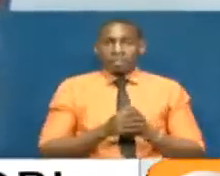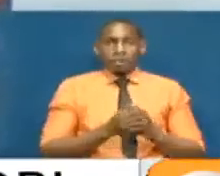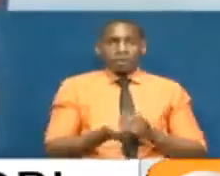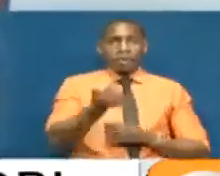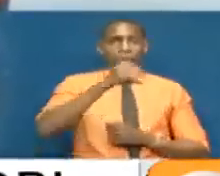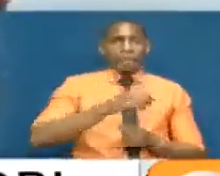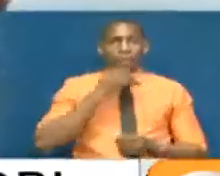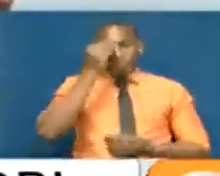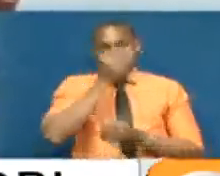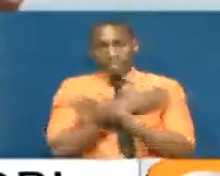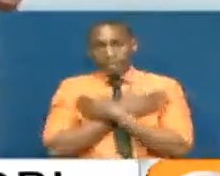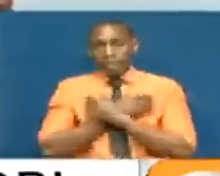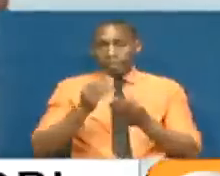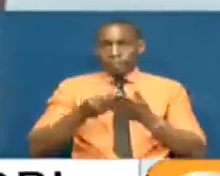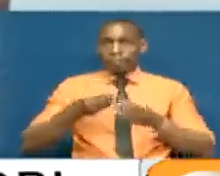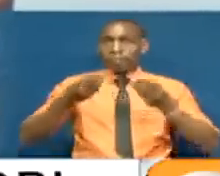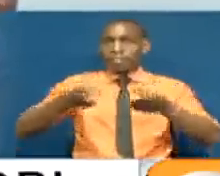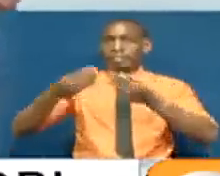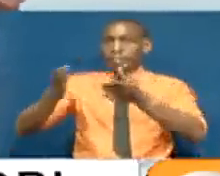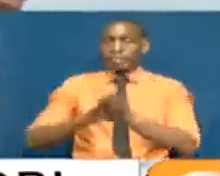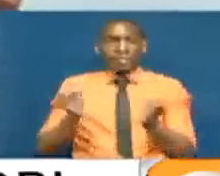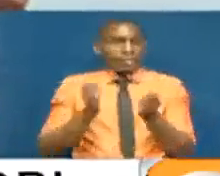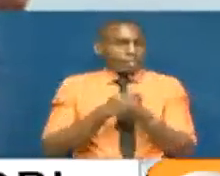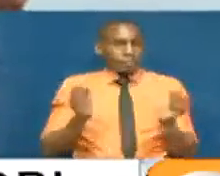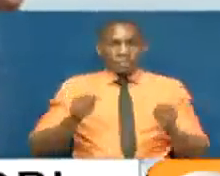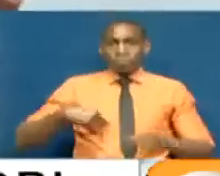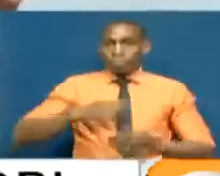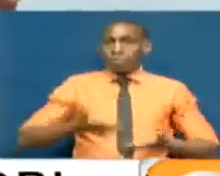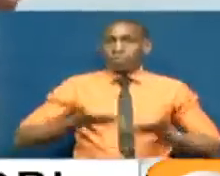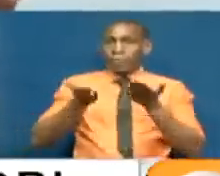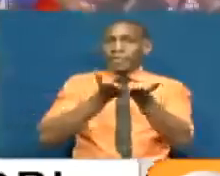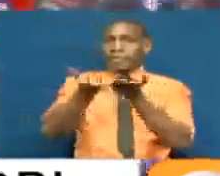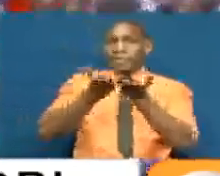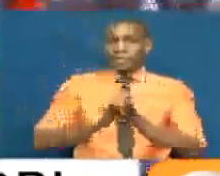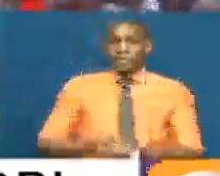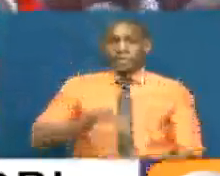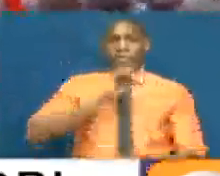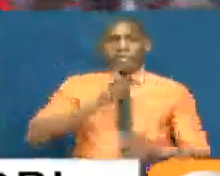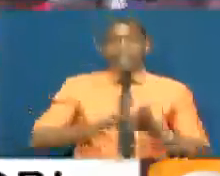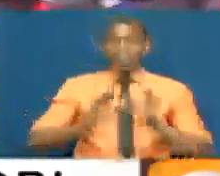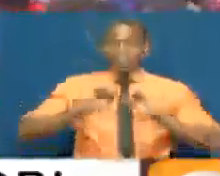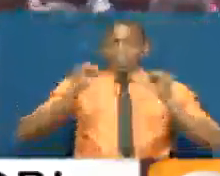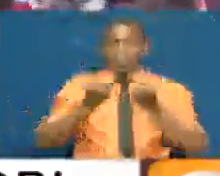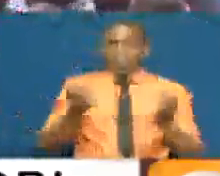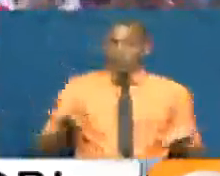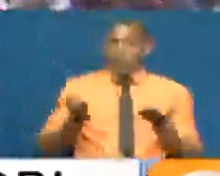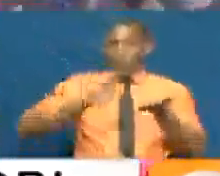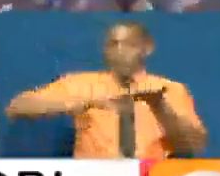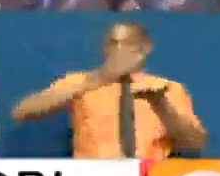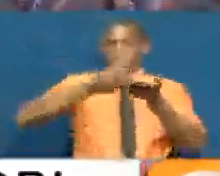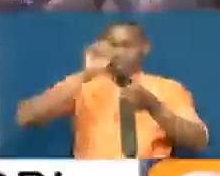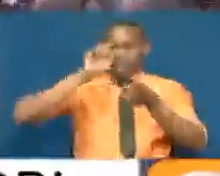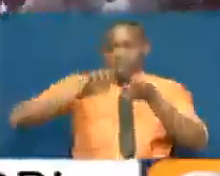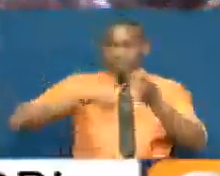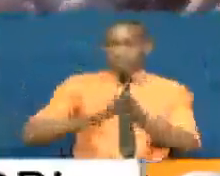kama marafiki kuwachotea, hatuwezi tukawapatia huduma. Odinga said his social welfare fund that seeks